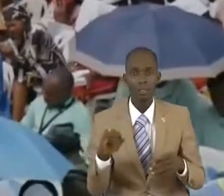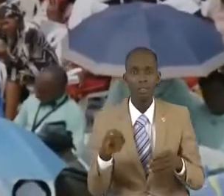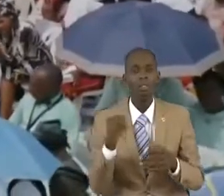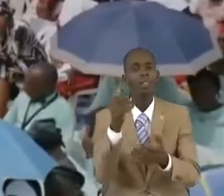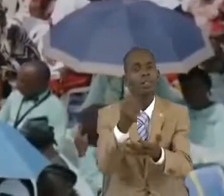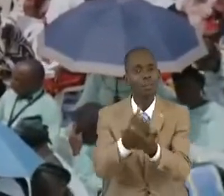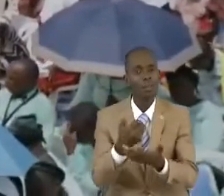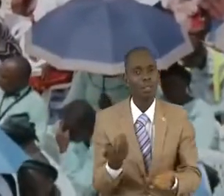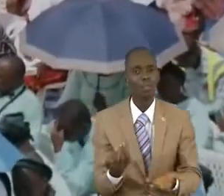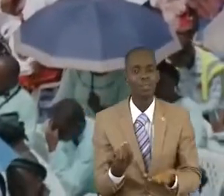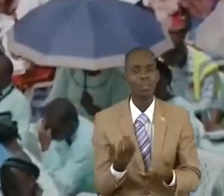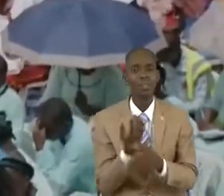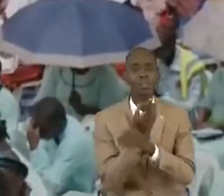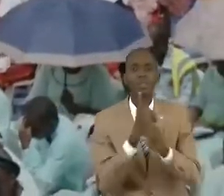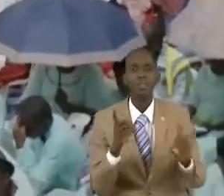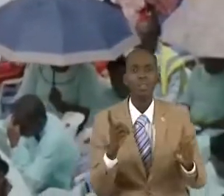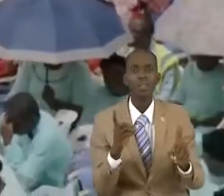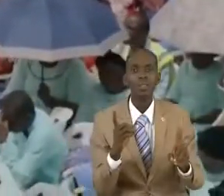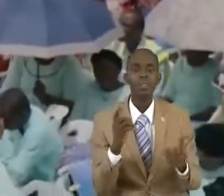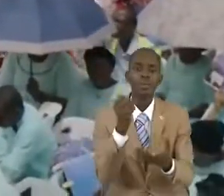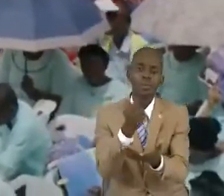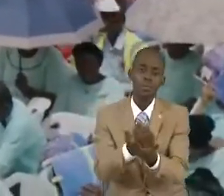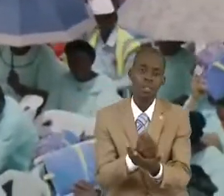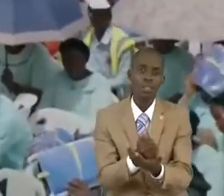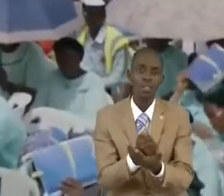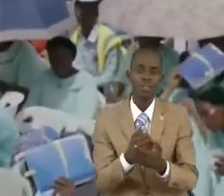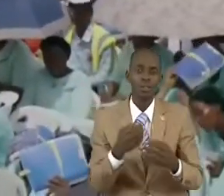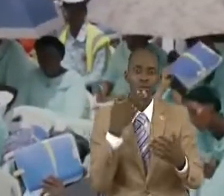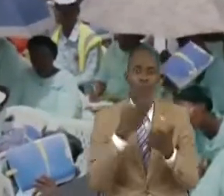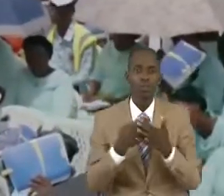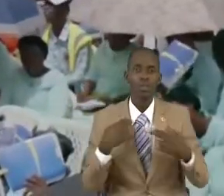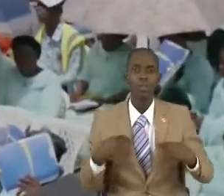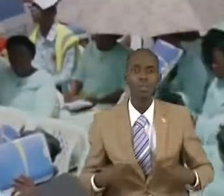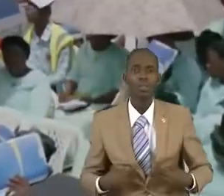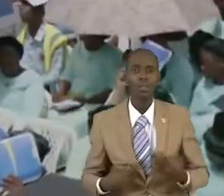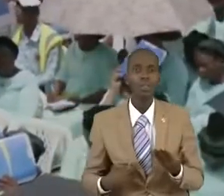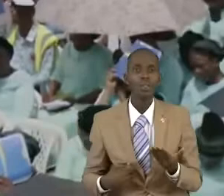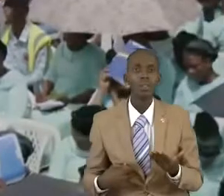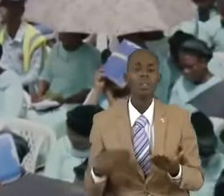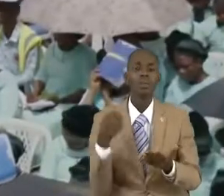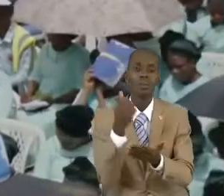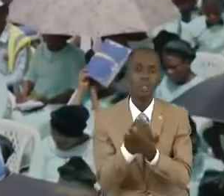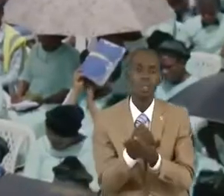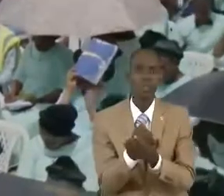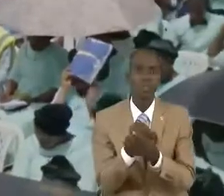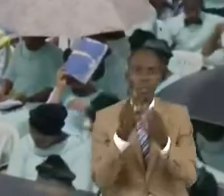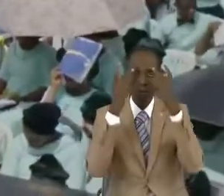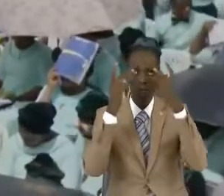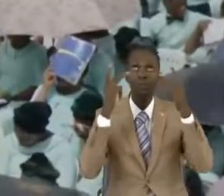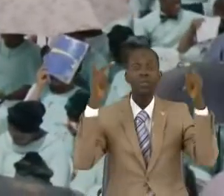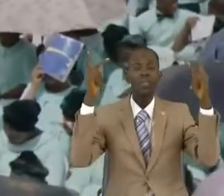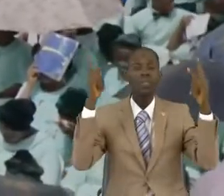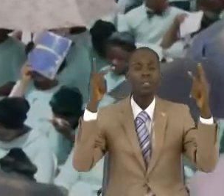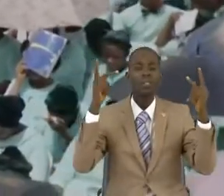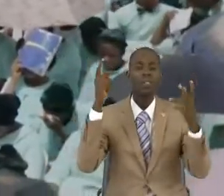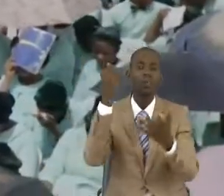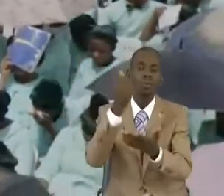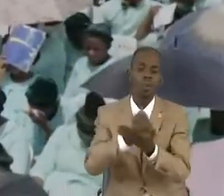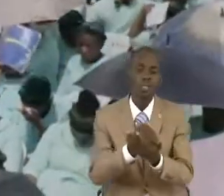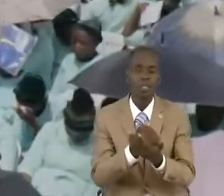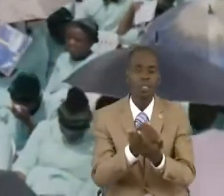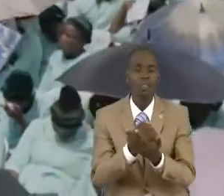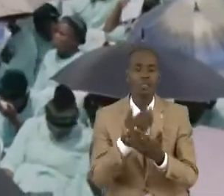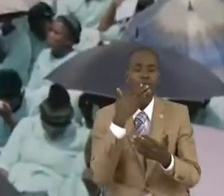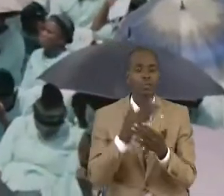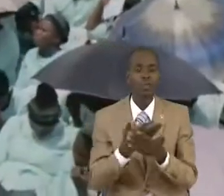deliverance, health, prosperity, good things,